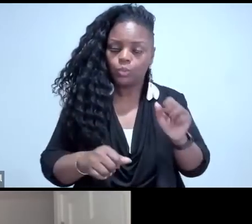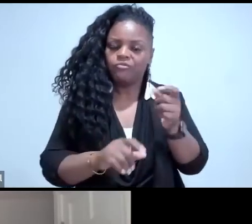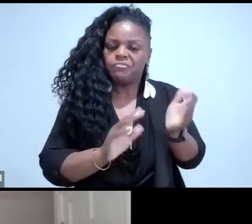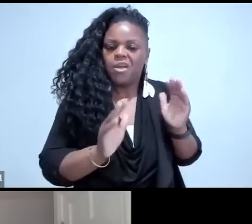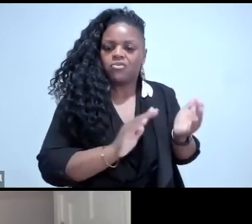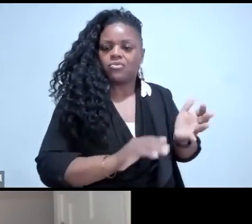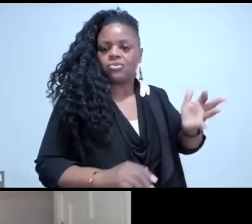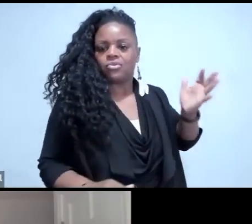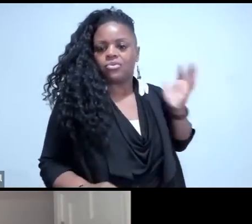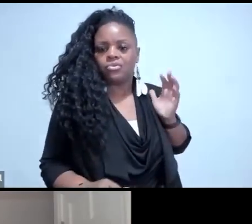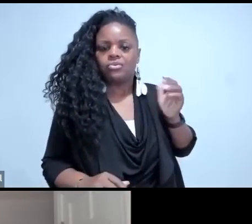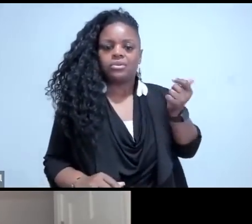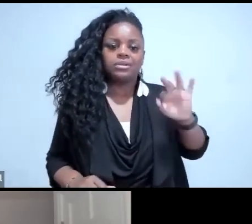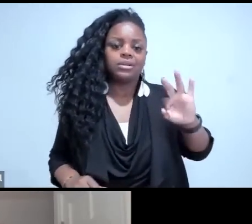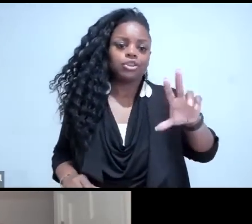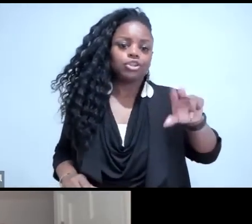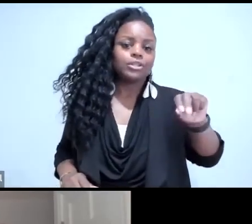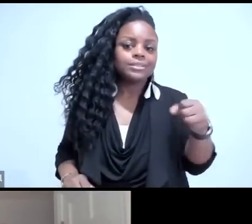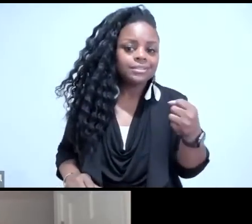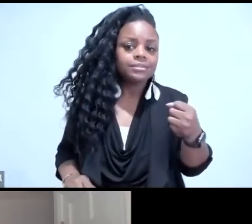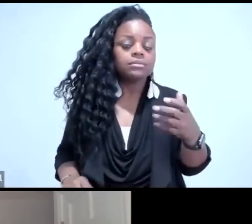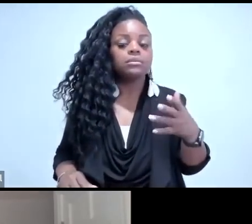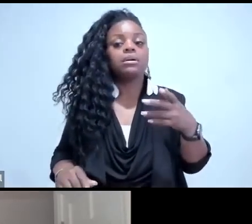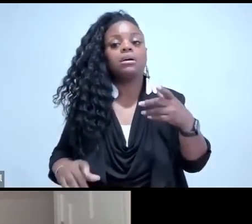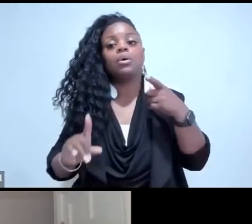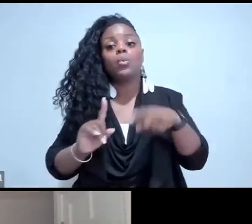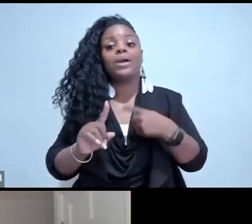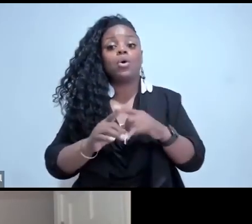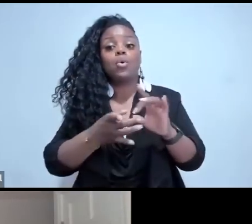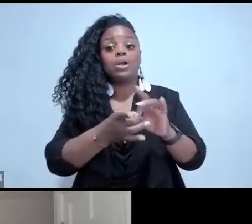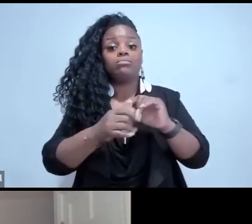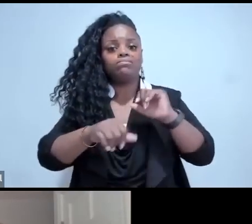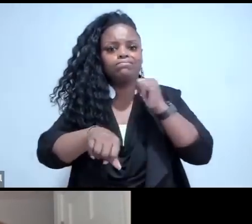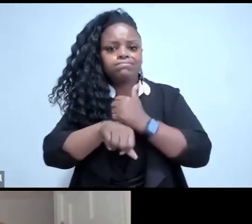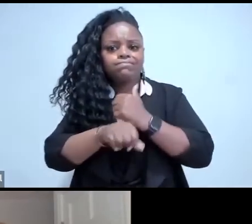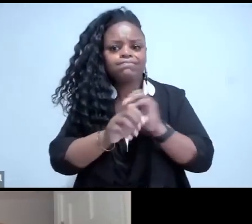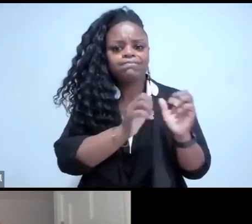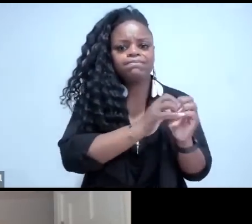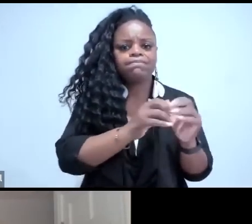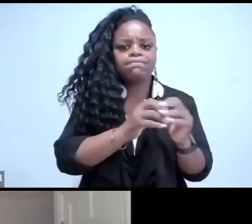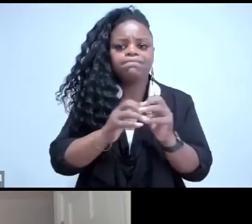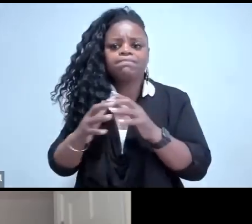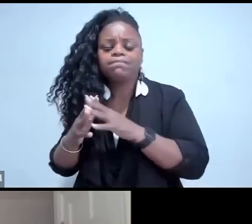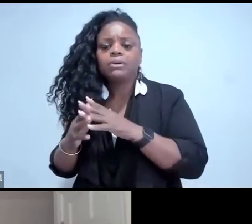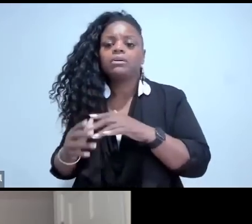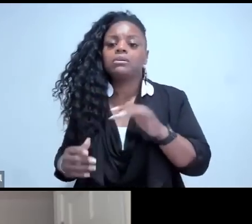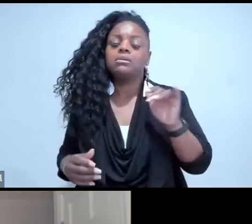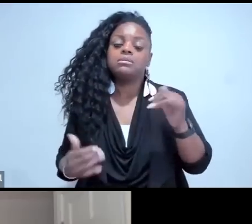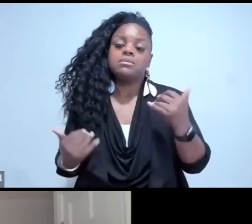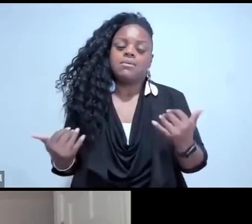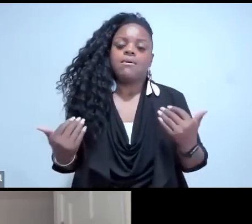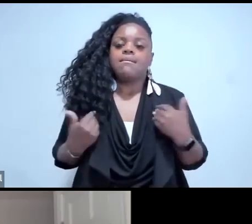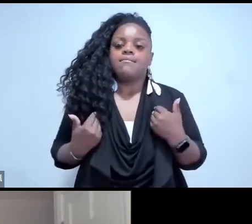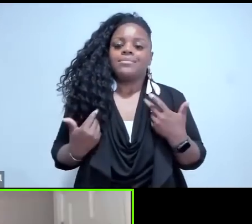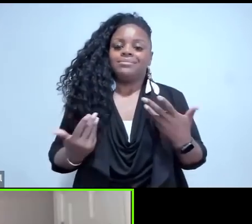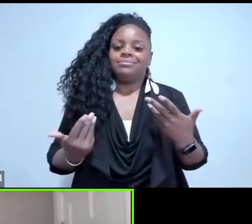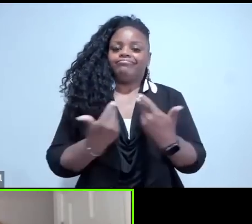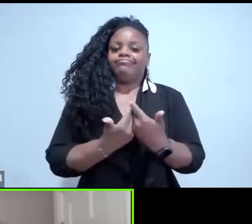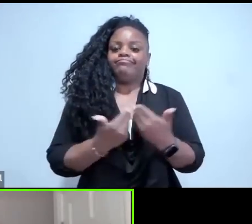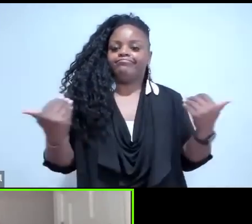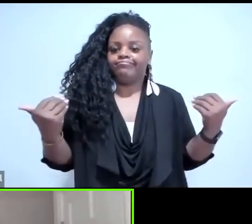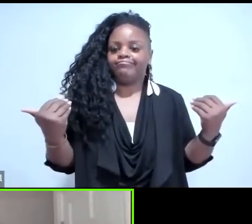advance? There are distinct generations in regards to workers' attitude towards unions, right?